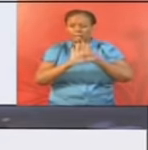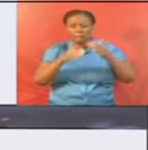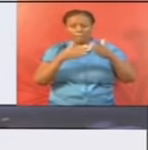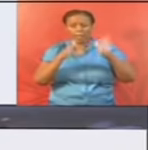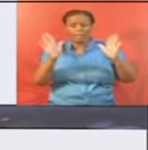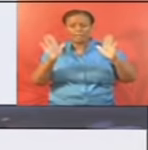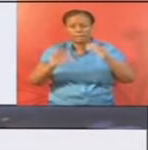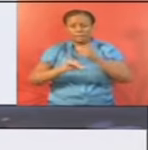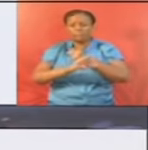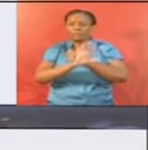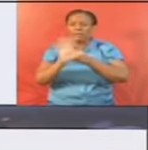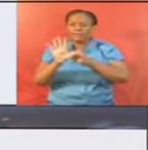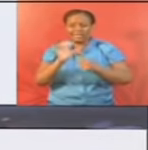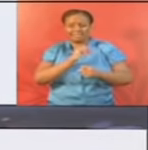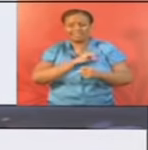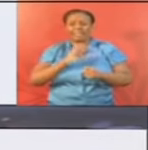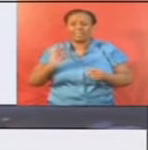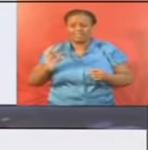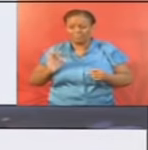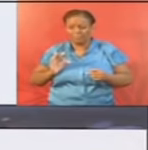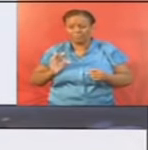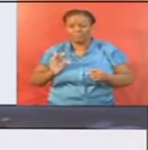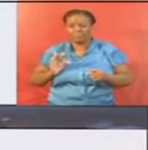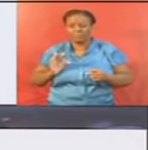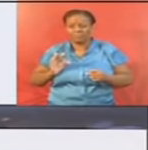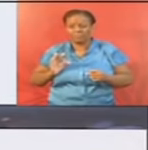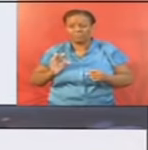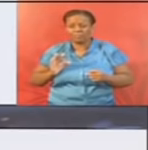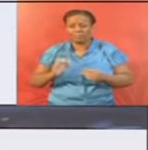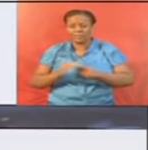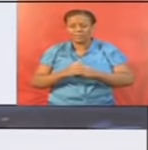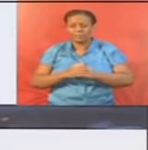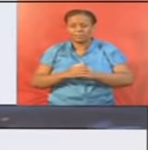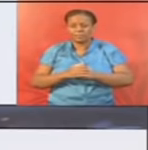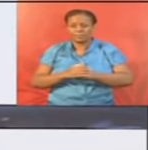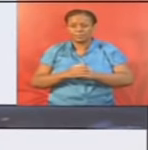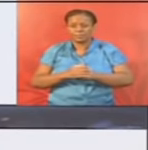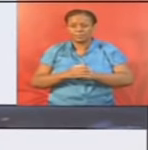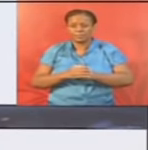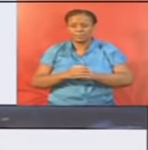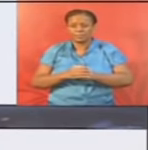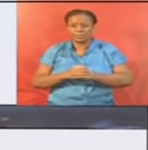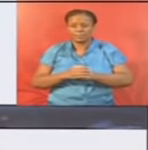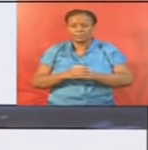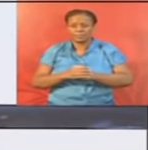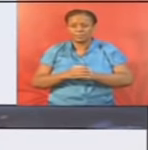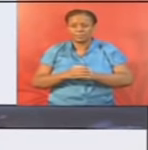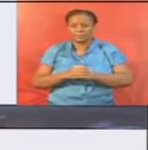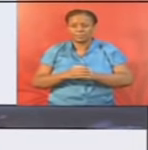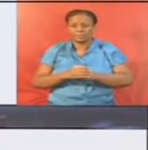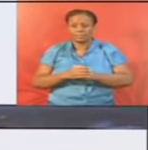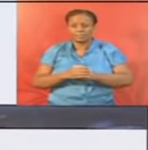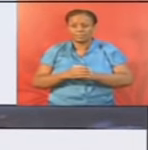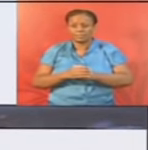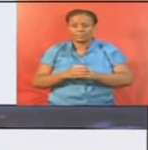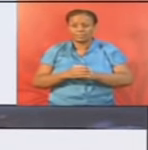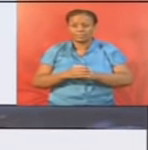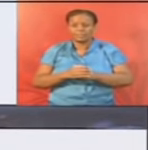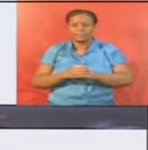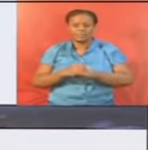and are not limited to a block appointment system to prevent overcrowding. Clients were contacted